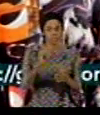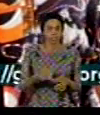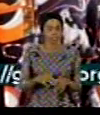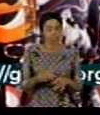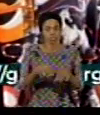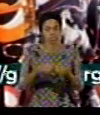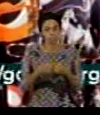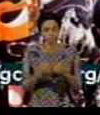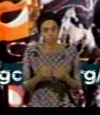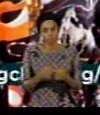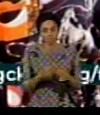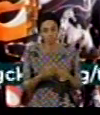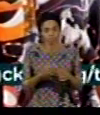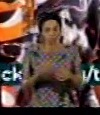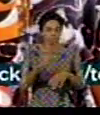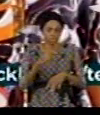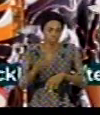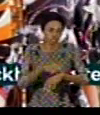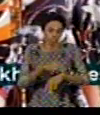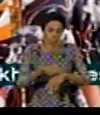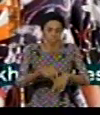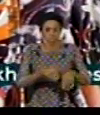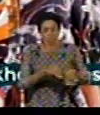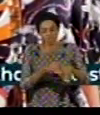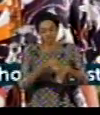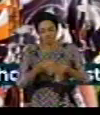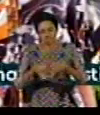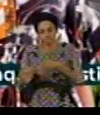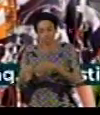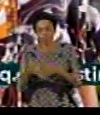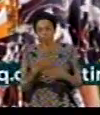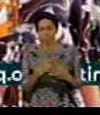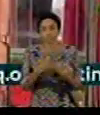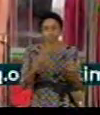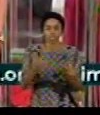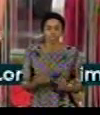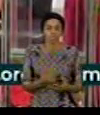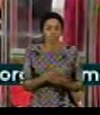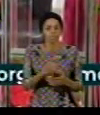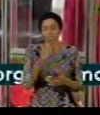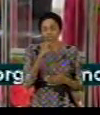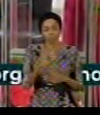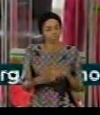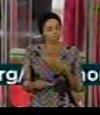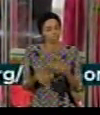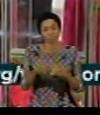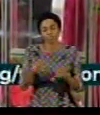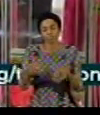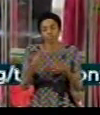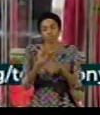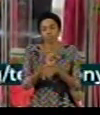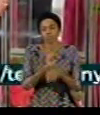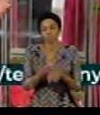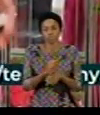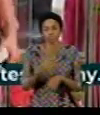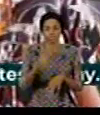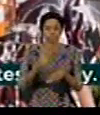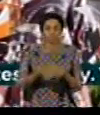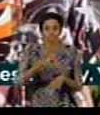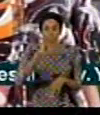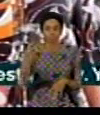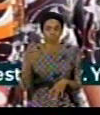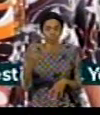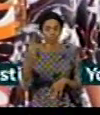remember. However, rotation at this July program. Umjia Church, after prayer, sina ye